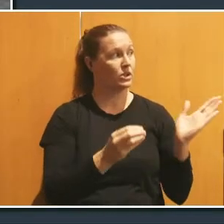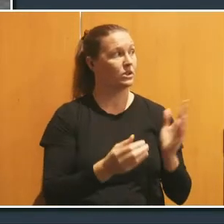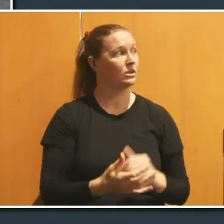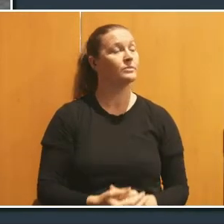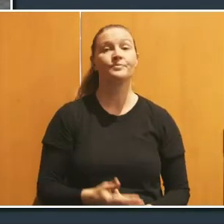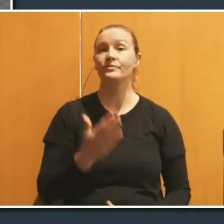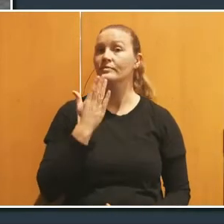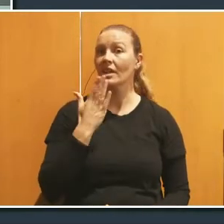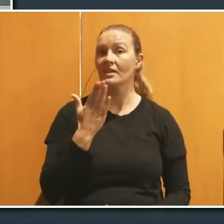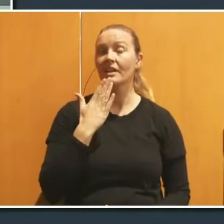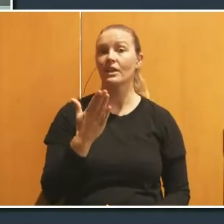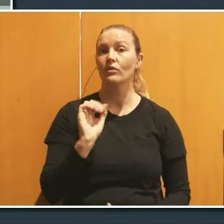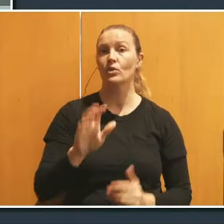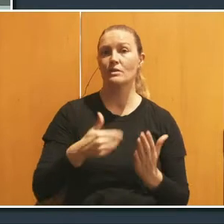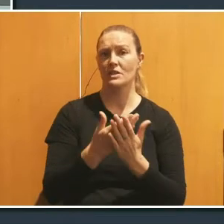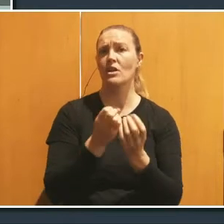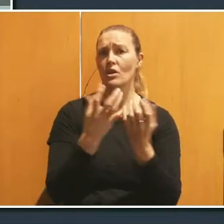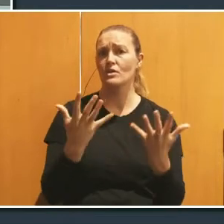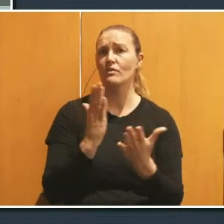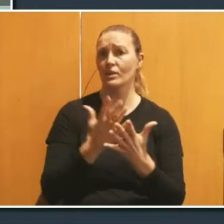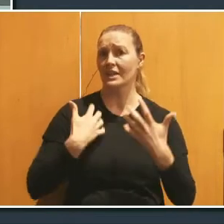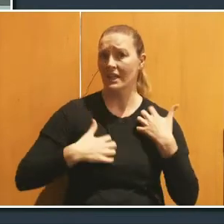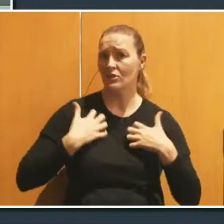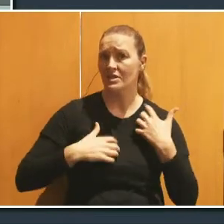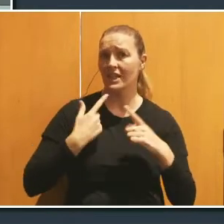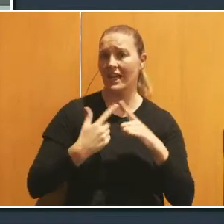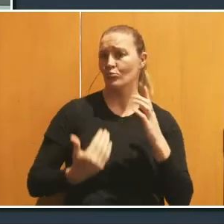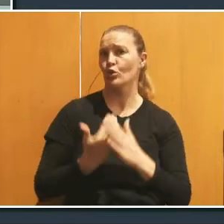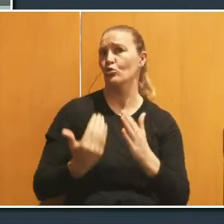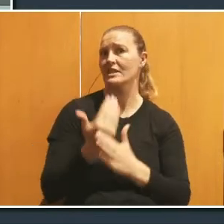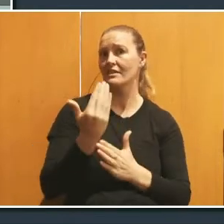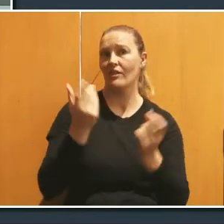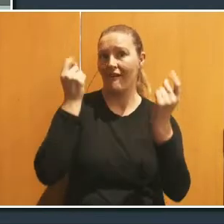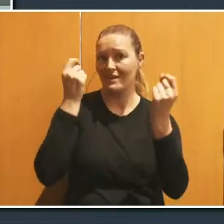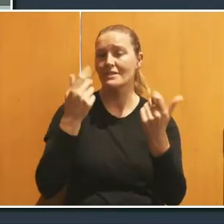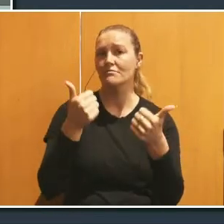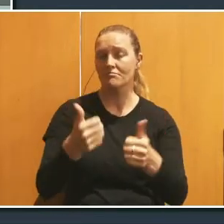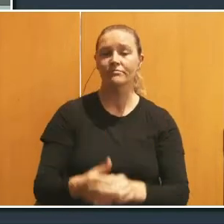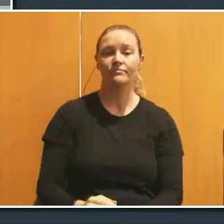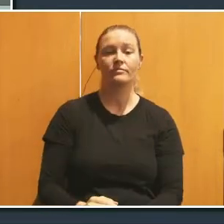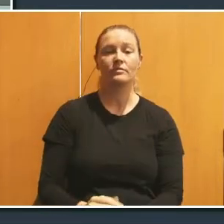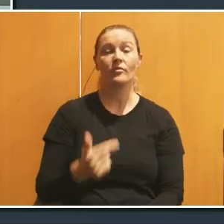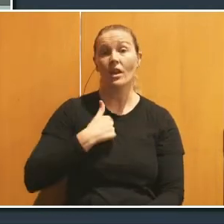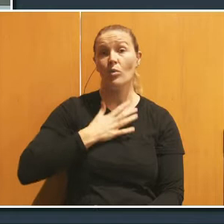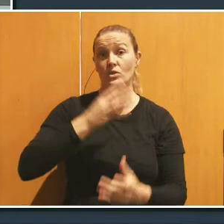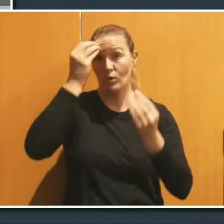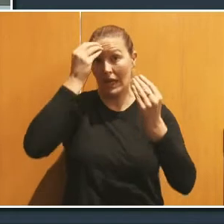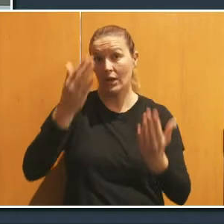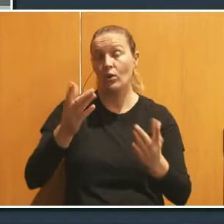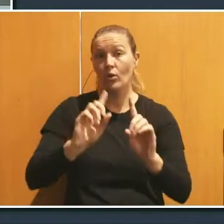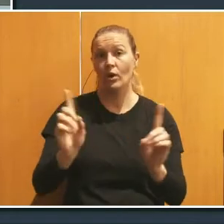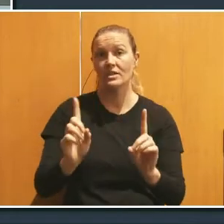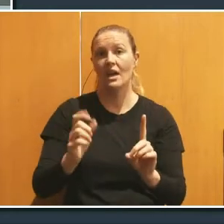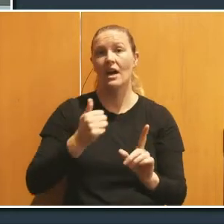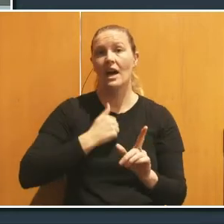Yes, thank you very much for your submission. Lots of really interesting and progressive ideas. Yeah. I just wanted to let you know that